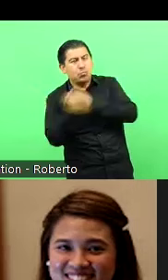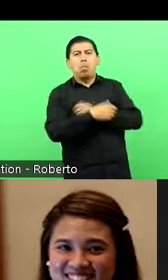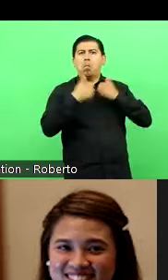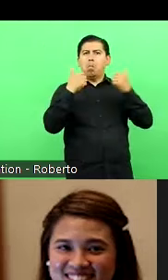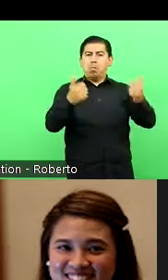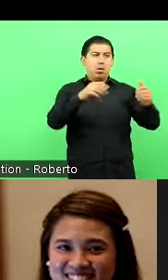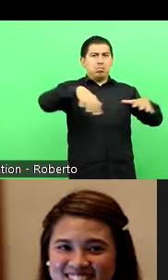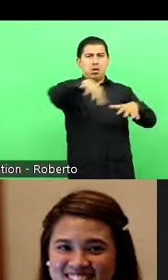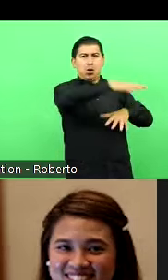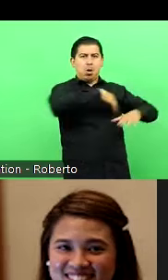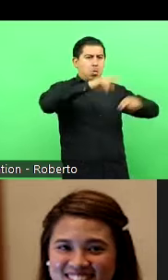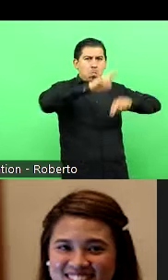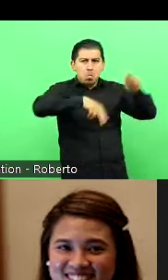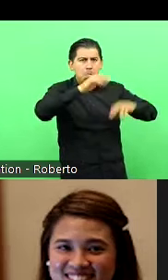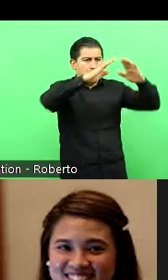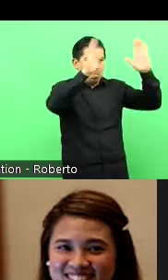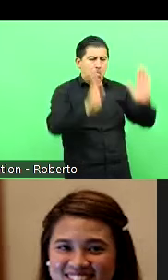make sure that those who are